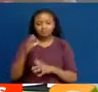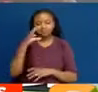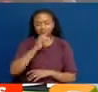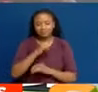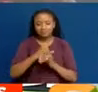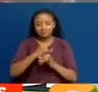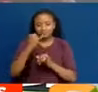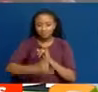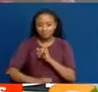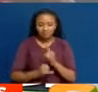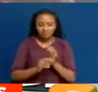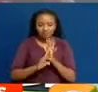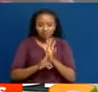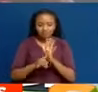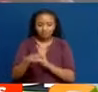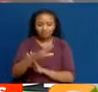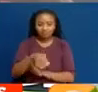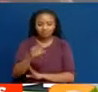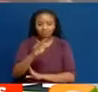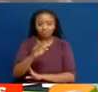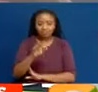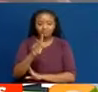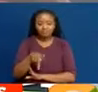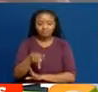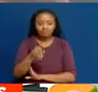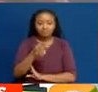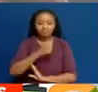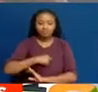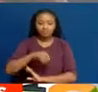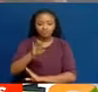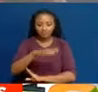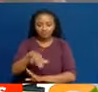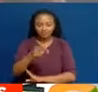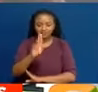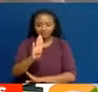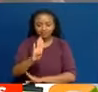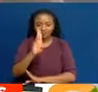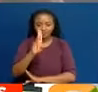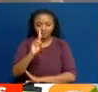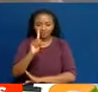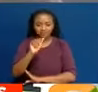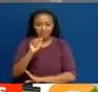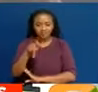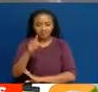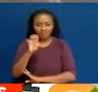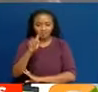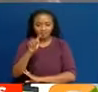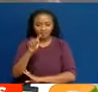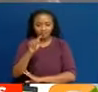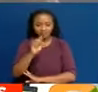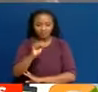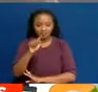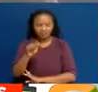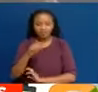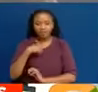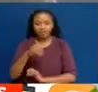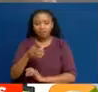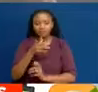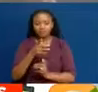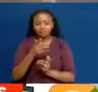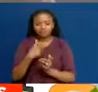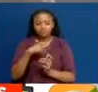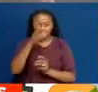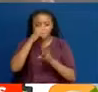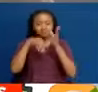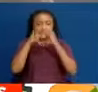World Athletics Championships in Budapest. That's in Hungary, where it says he was picked up valuable lessons and will be better prepared going